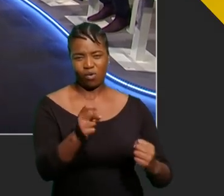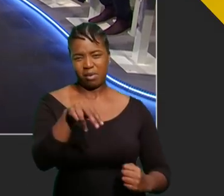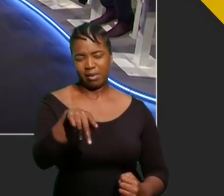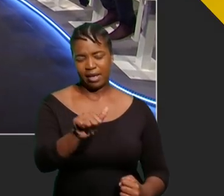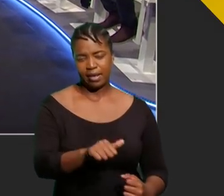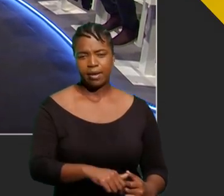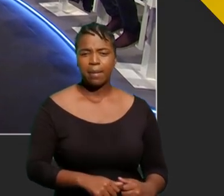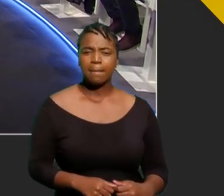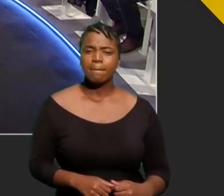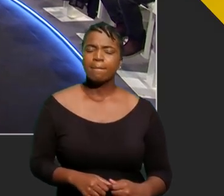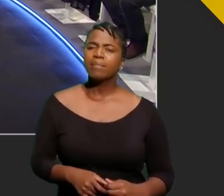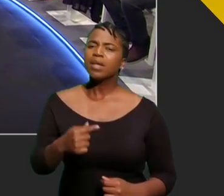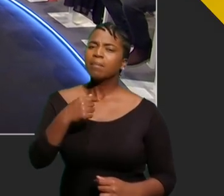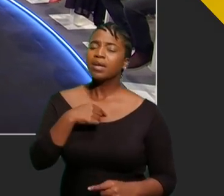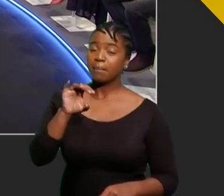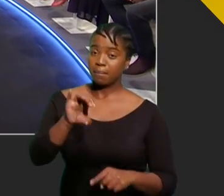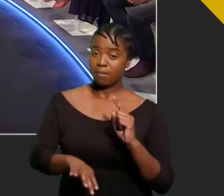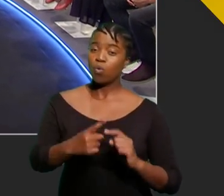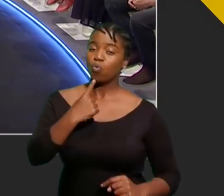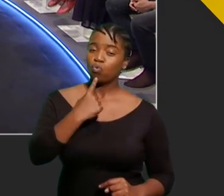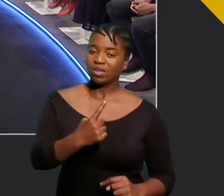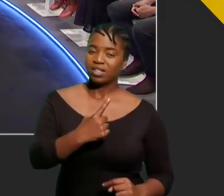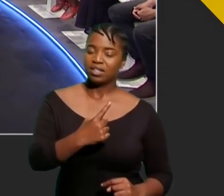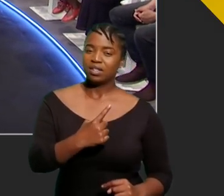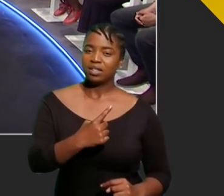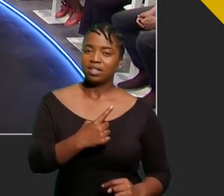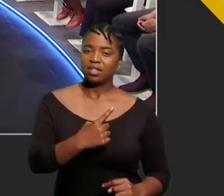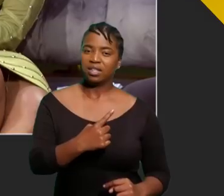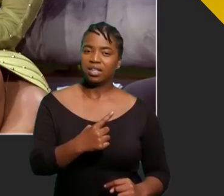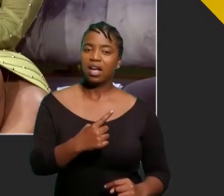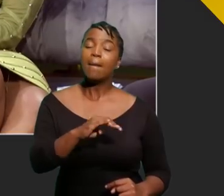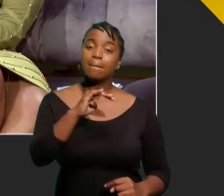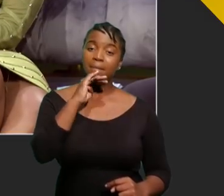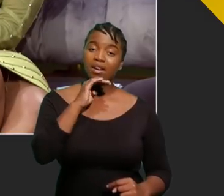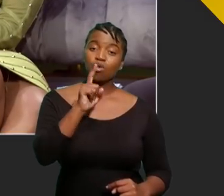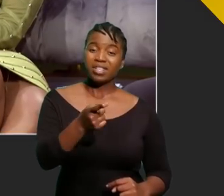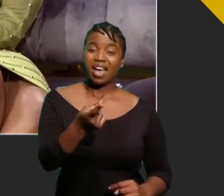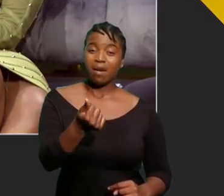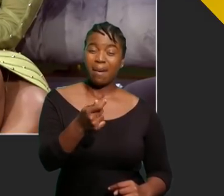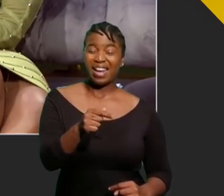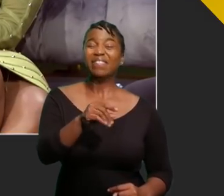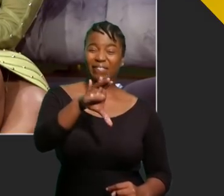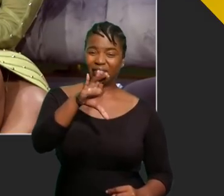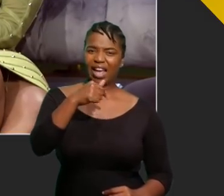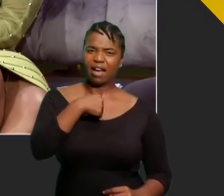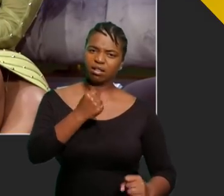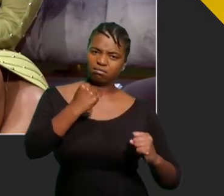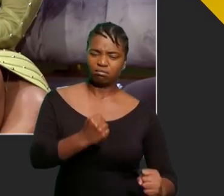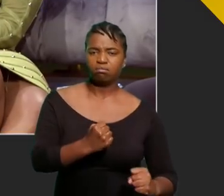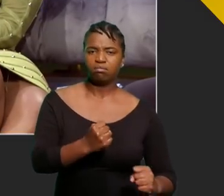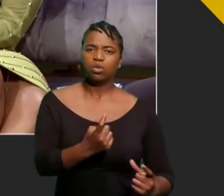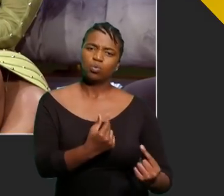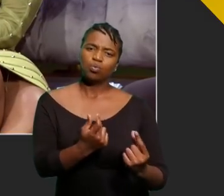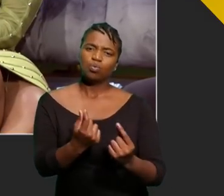Prosecuting Authority. So sure. what I'm picking up is from Indo Isho is simply with you need to be rich enough and have the guts to be able to pursue it,